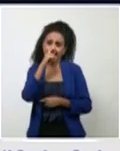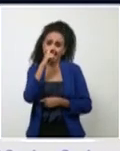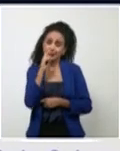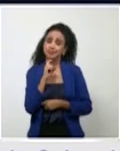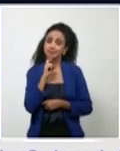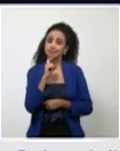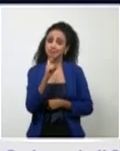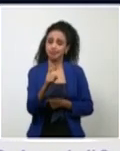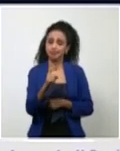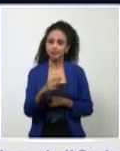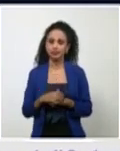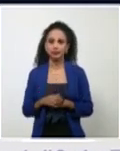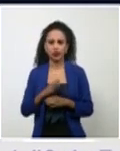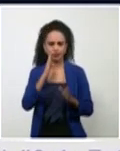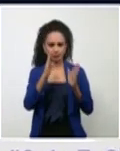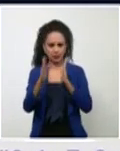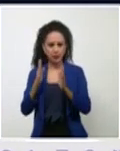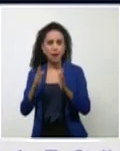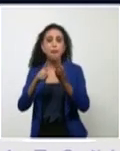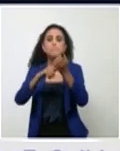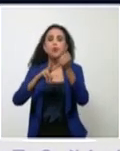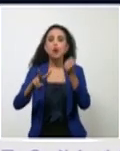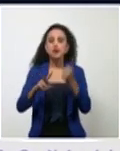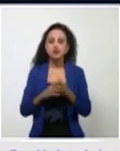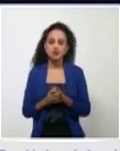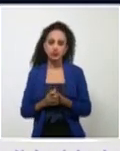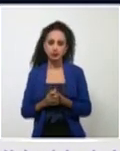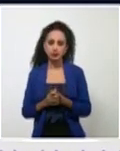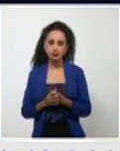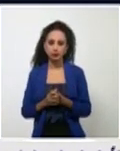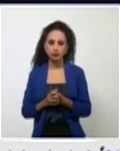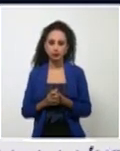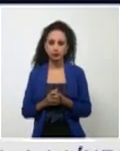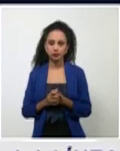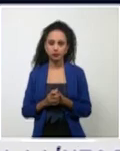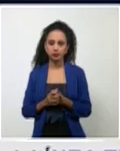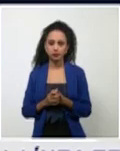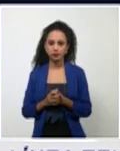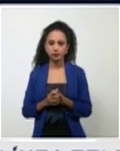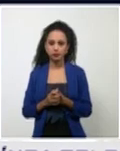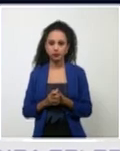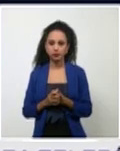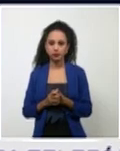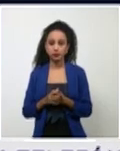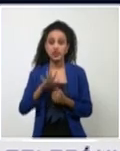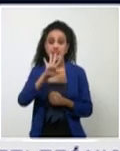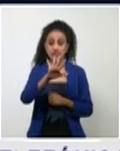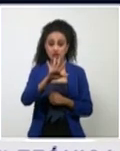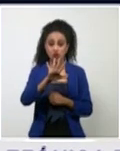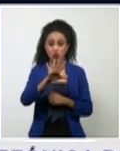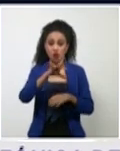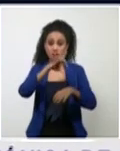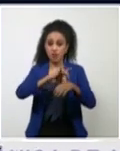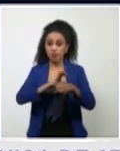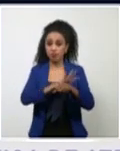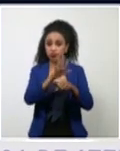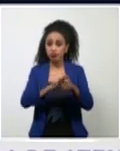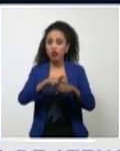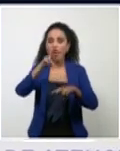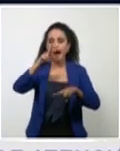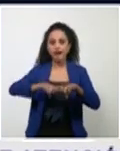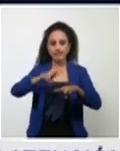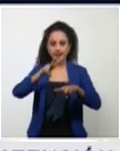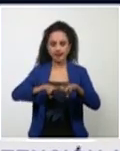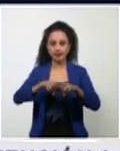to the delicate nature of their age. By provinces, there are 5 cases which are from